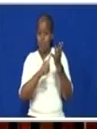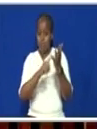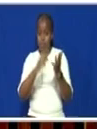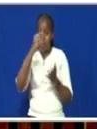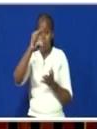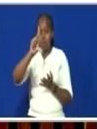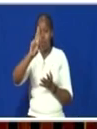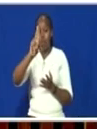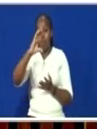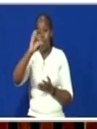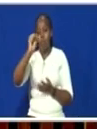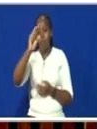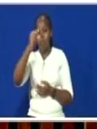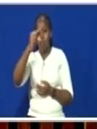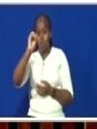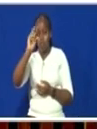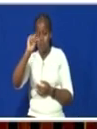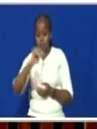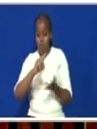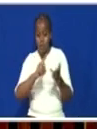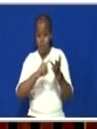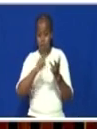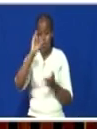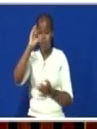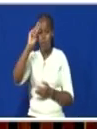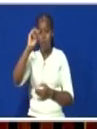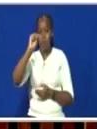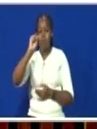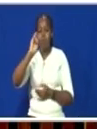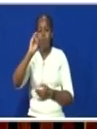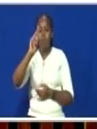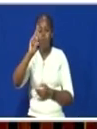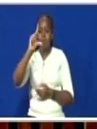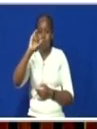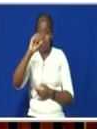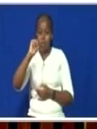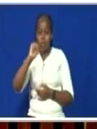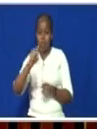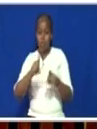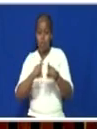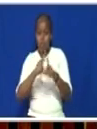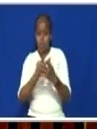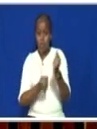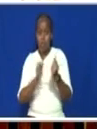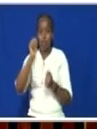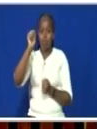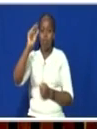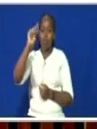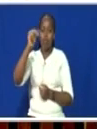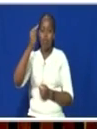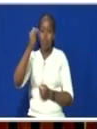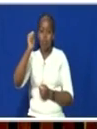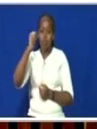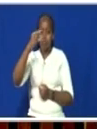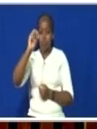glucagon, the two hormones, that is glucagon and insulin, are antagonistic. So when this one is